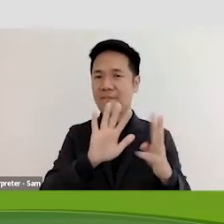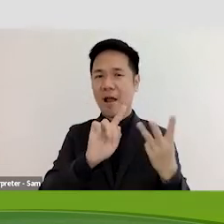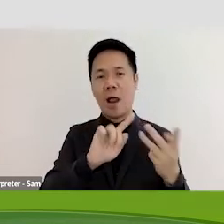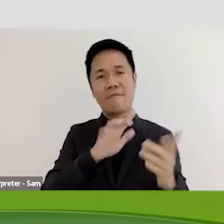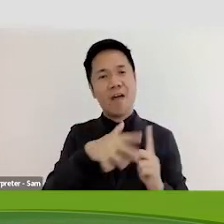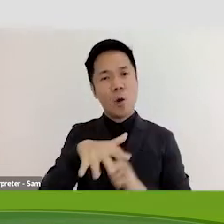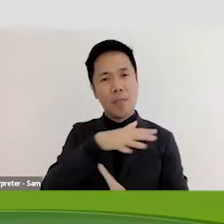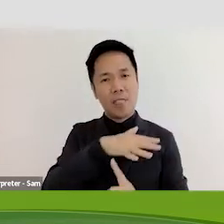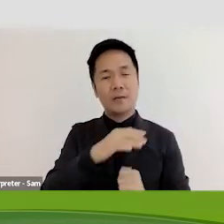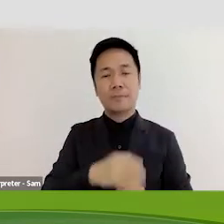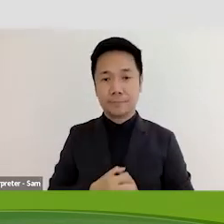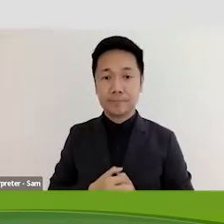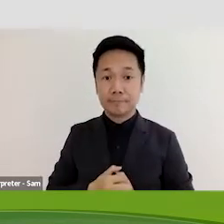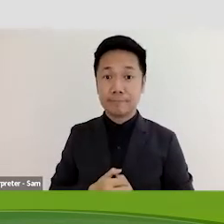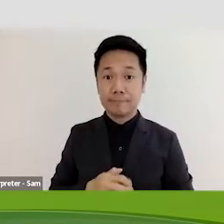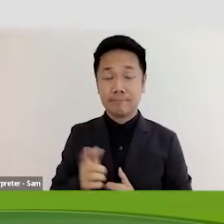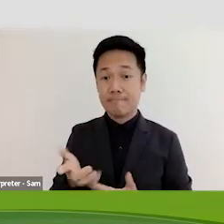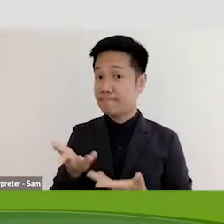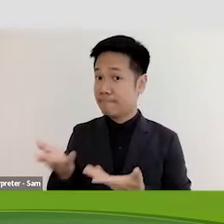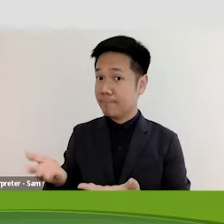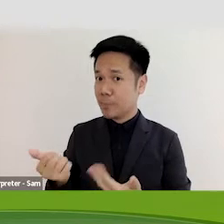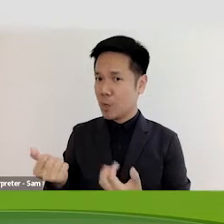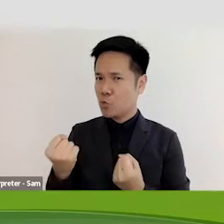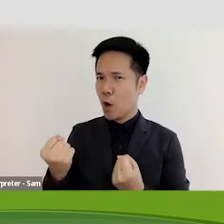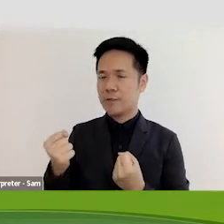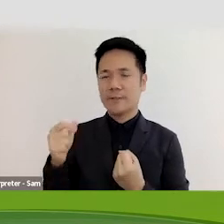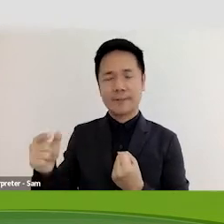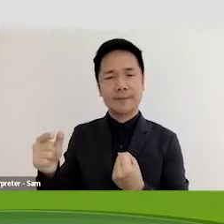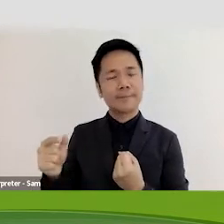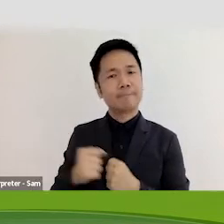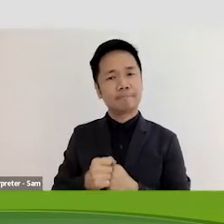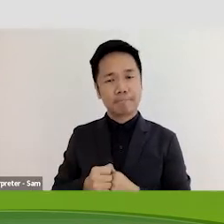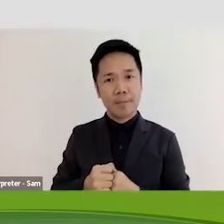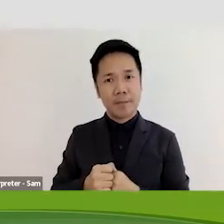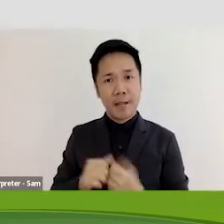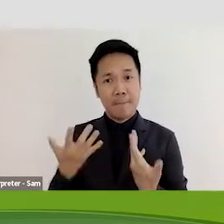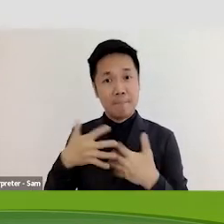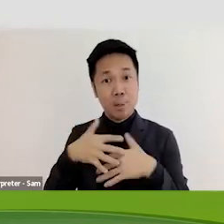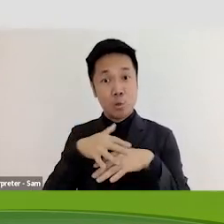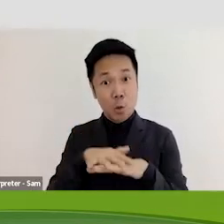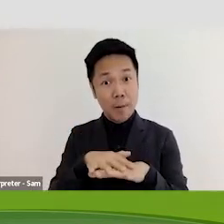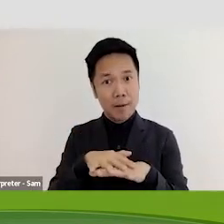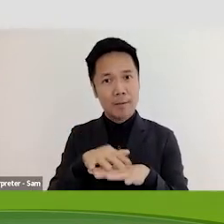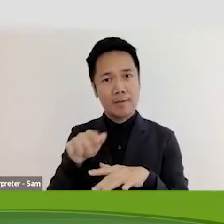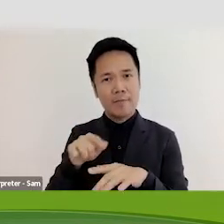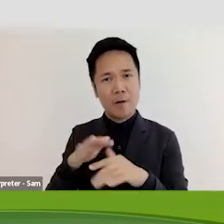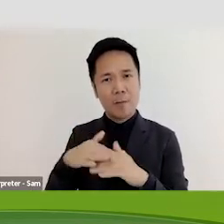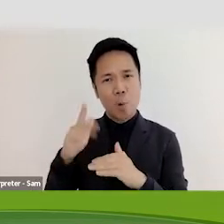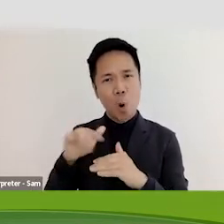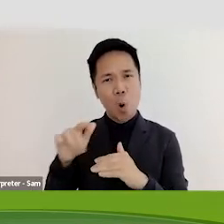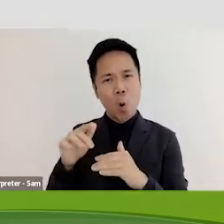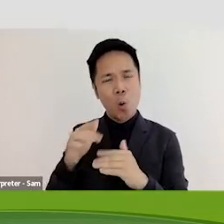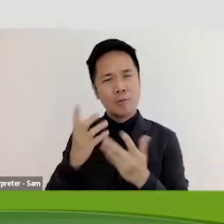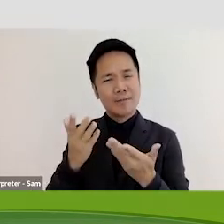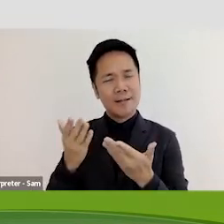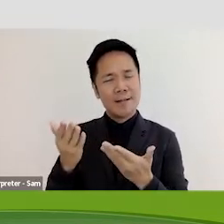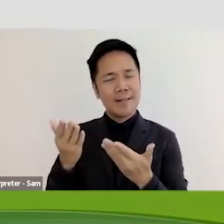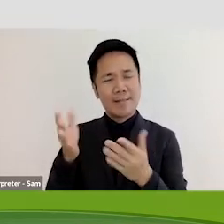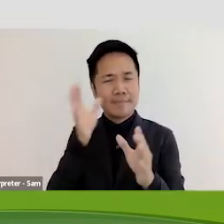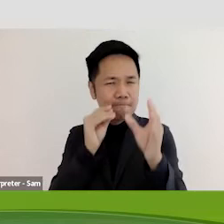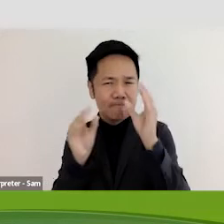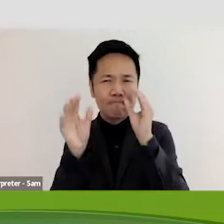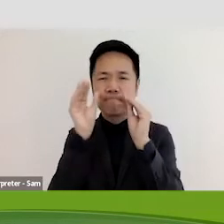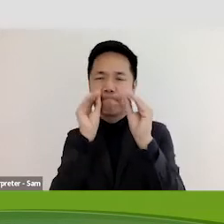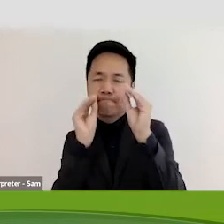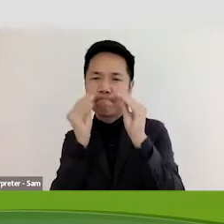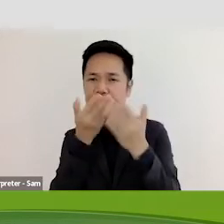Strengthen capacities on gender mainstreaming and adopt collaborative learning strategies at